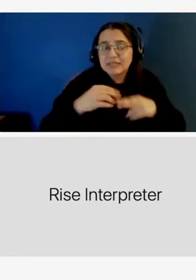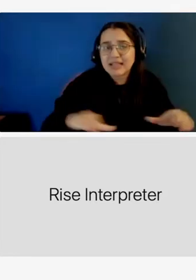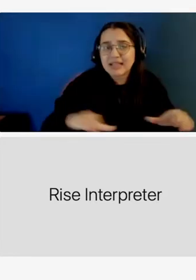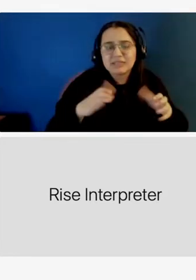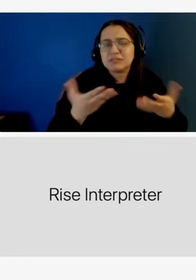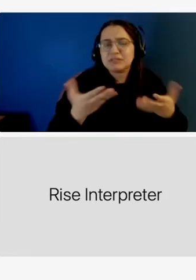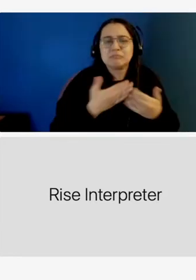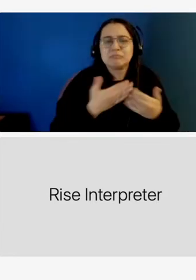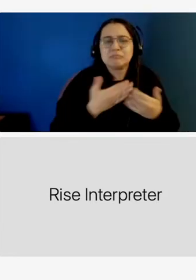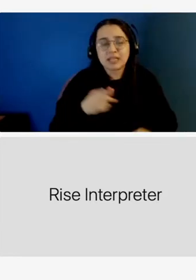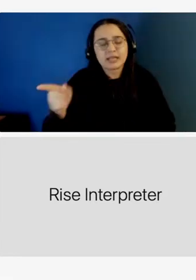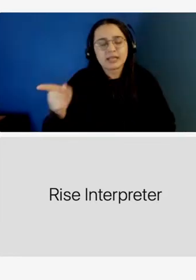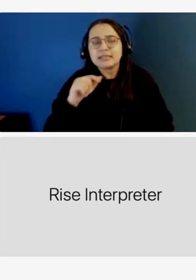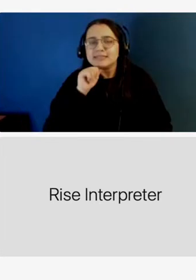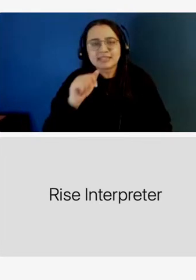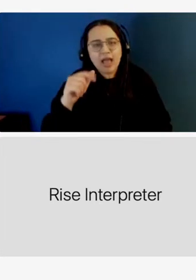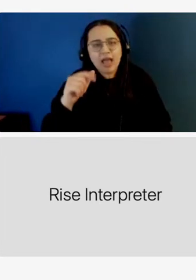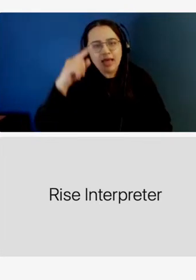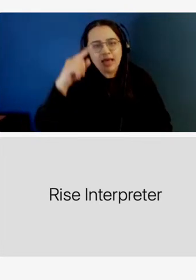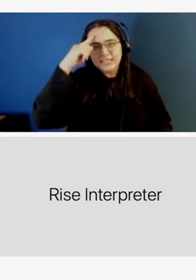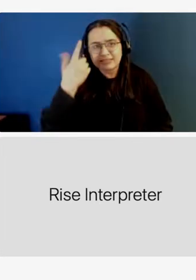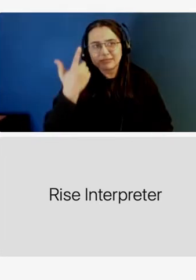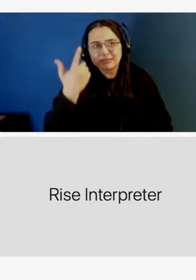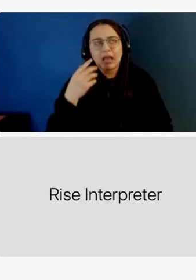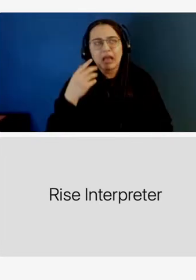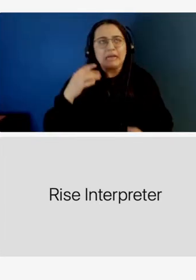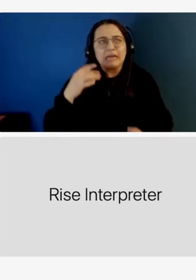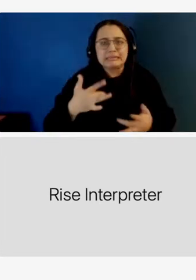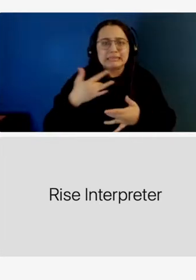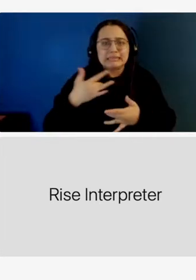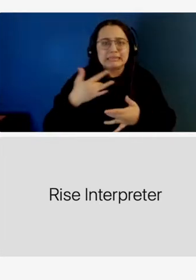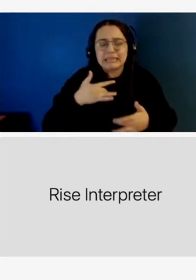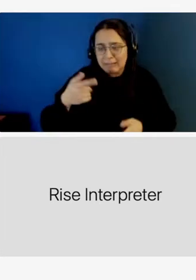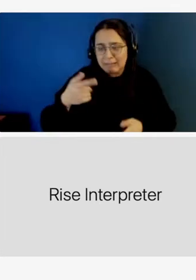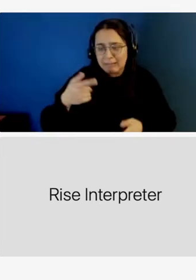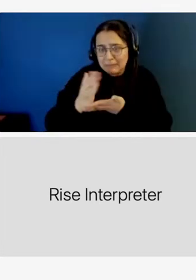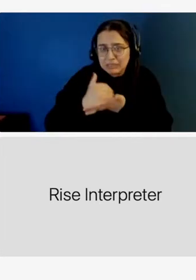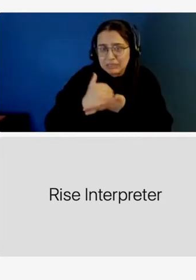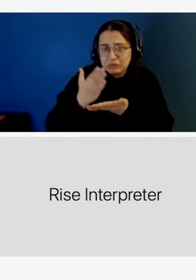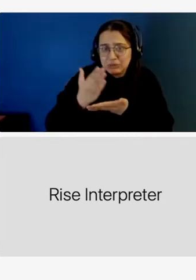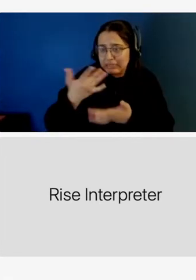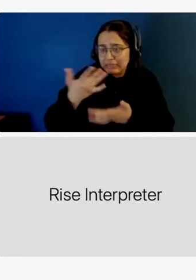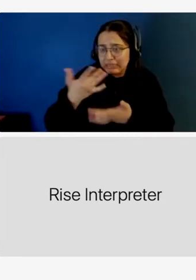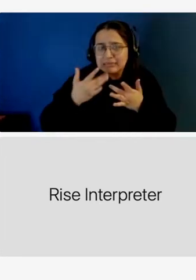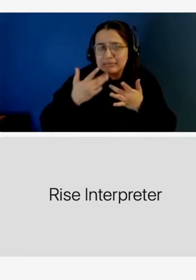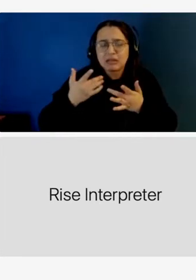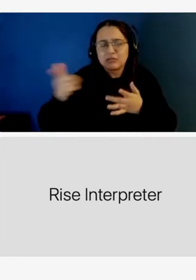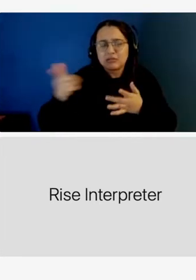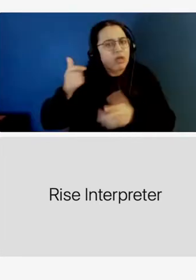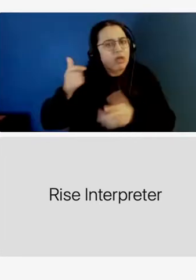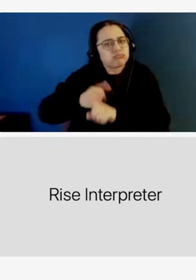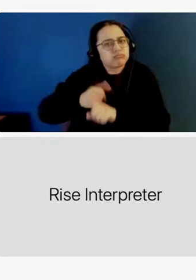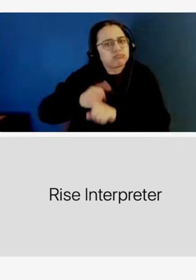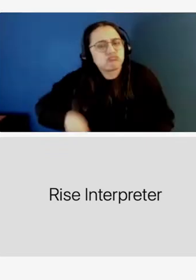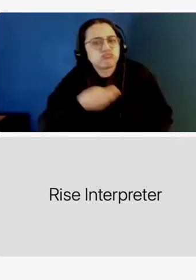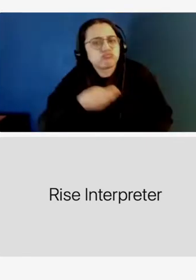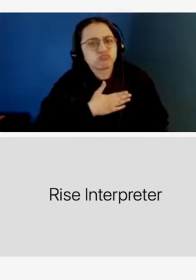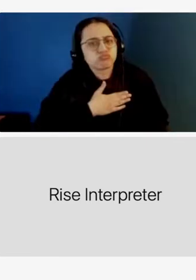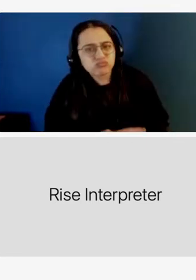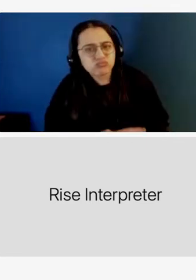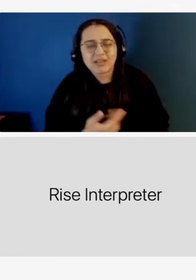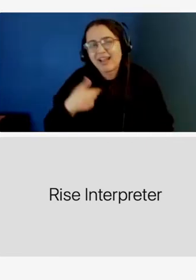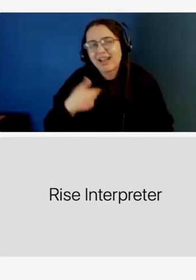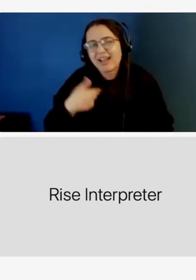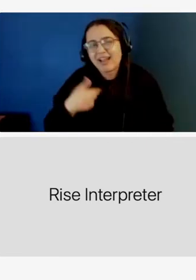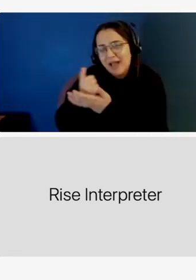own pockets when the school budget comes up short. I try to help him out as best I can. He always says it's paid in grace. When I asked our